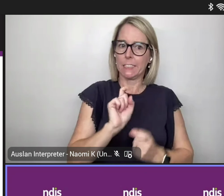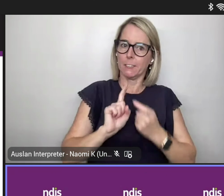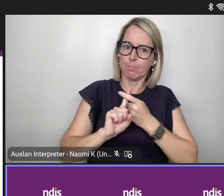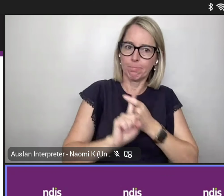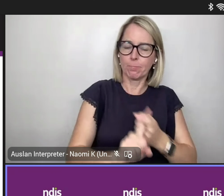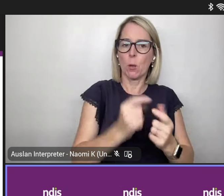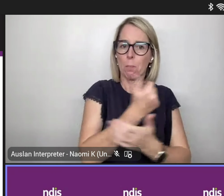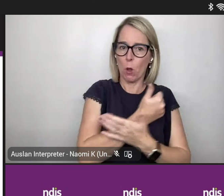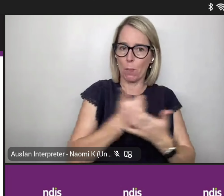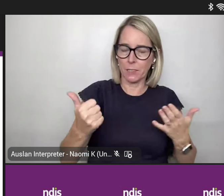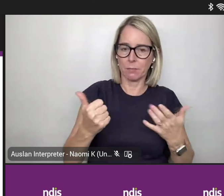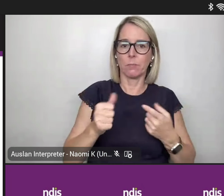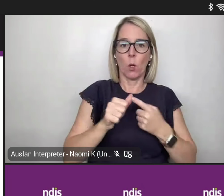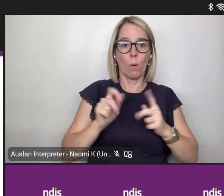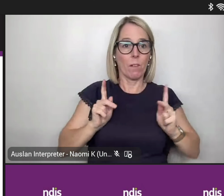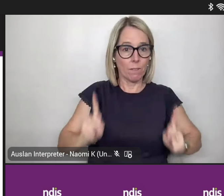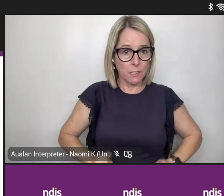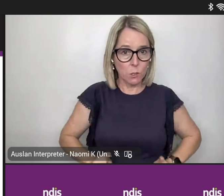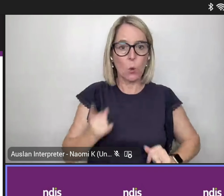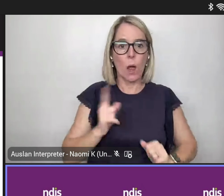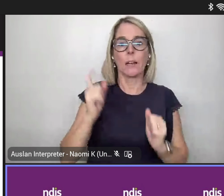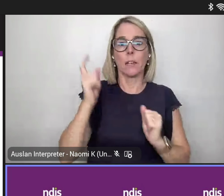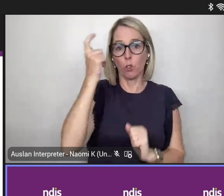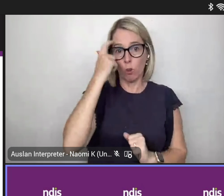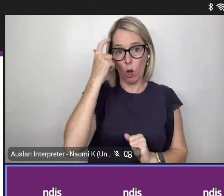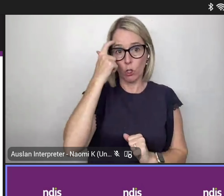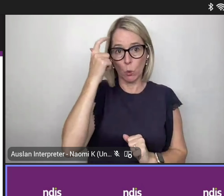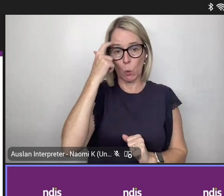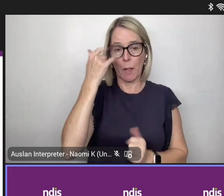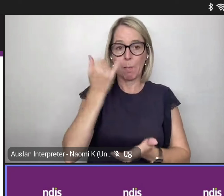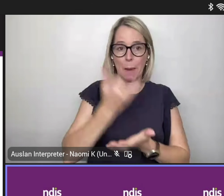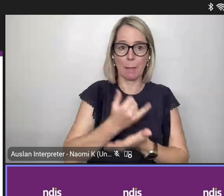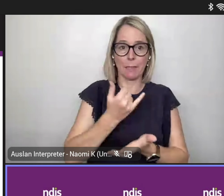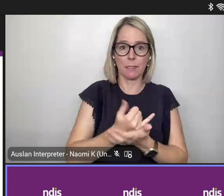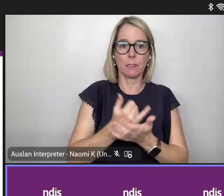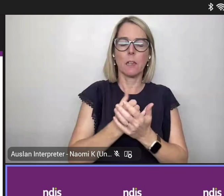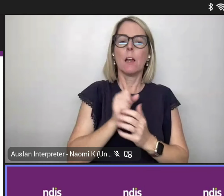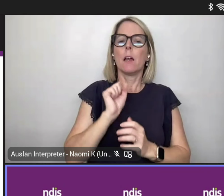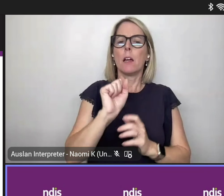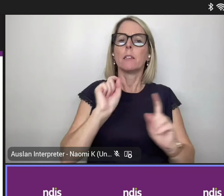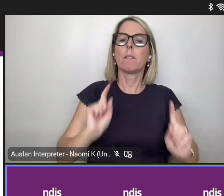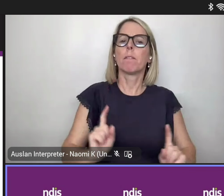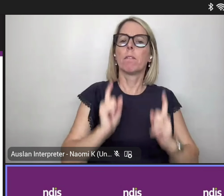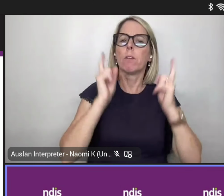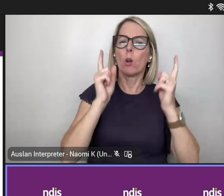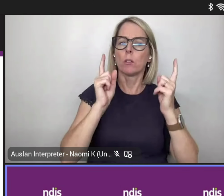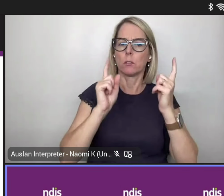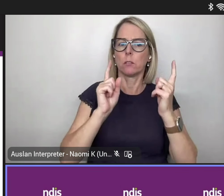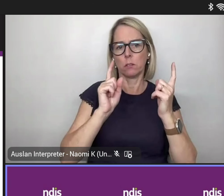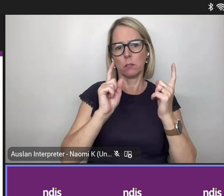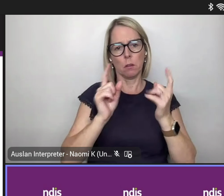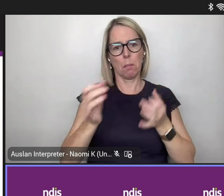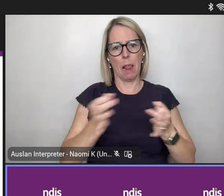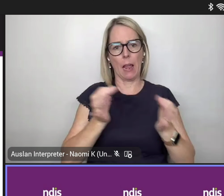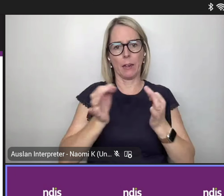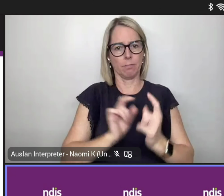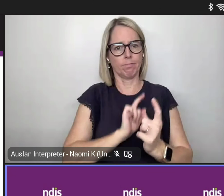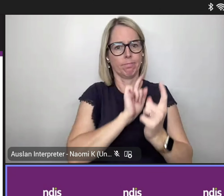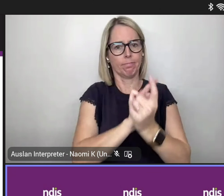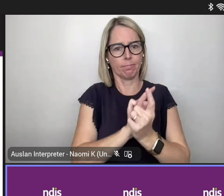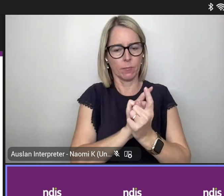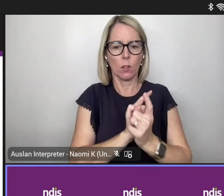are physical and neurological. At Oscar's first planning conversation, they discussed the NDIS